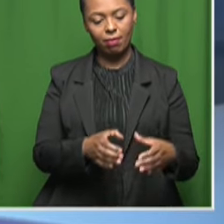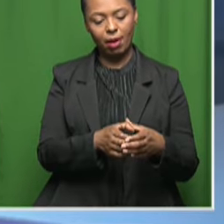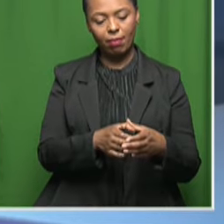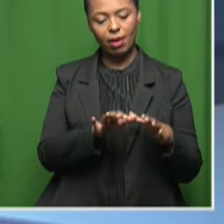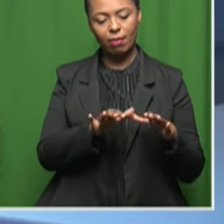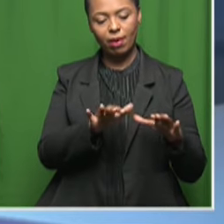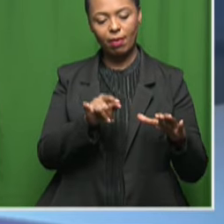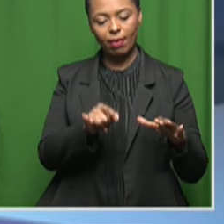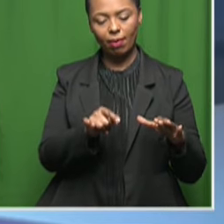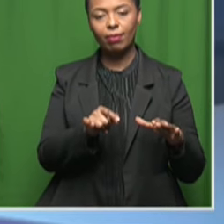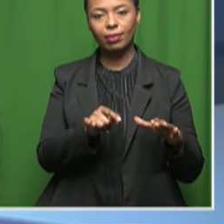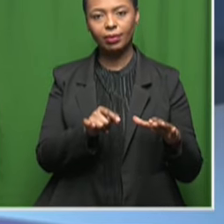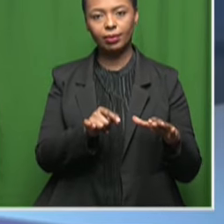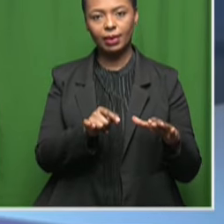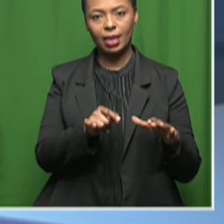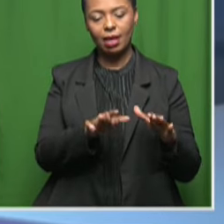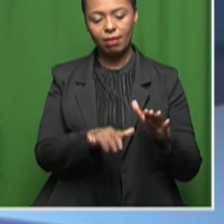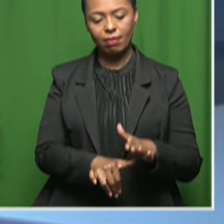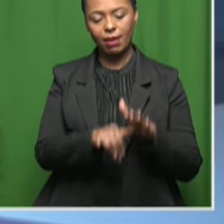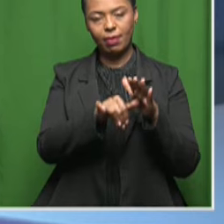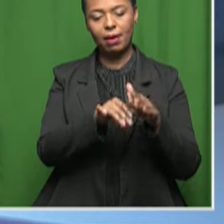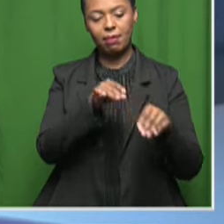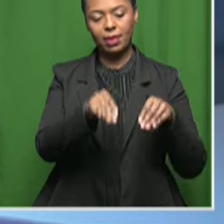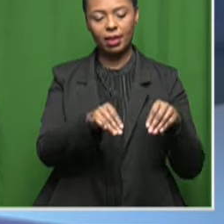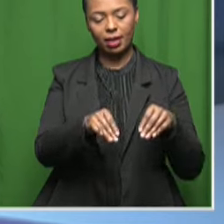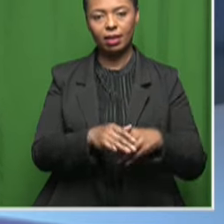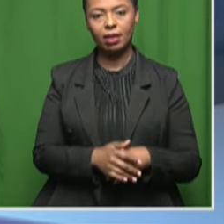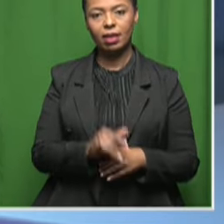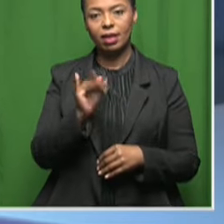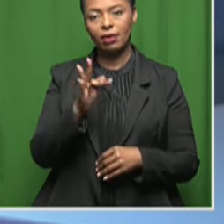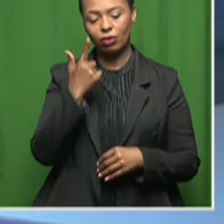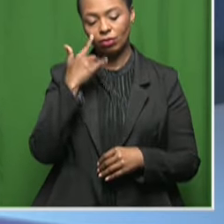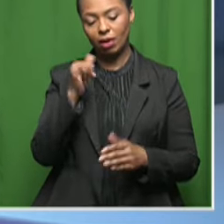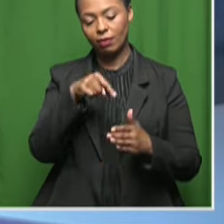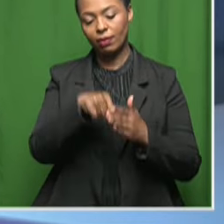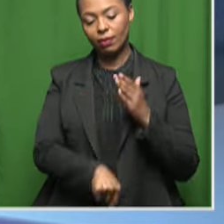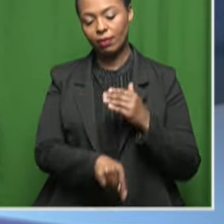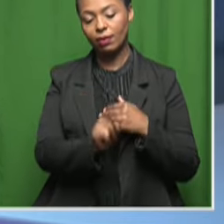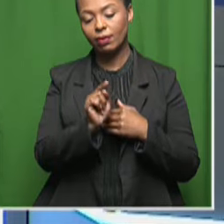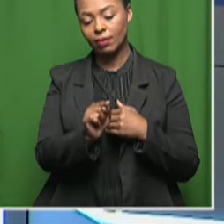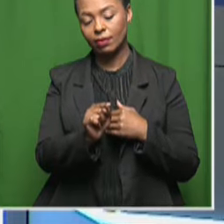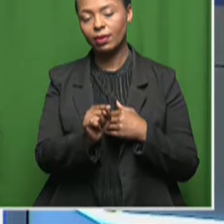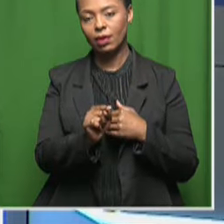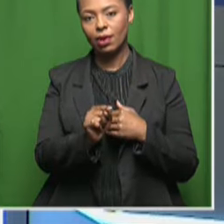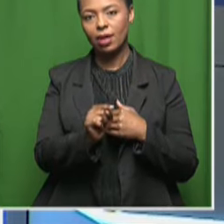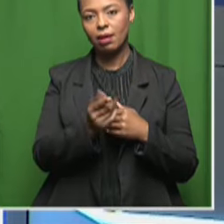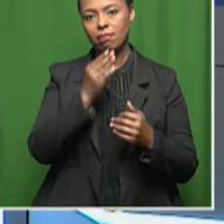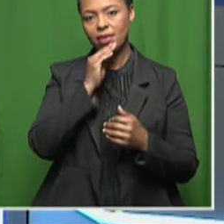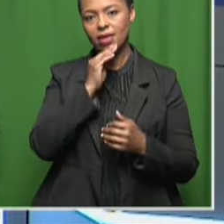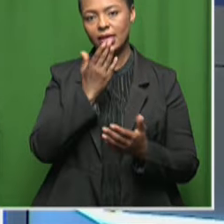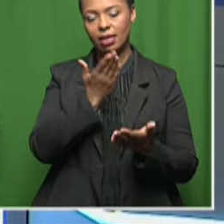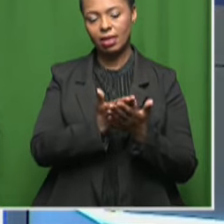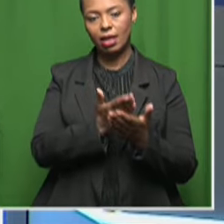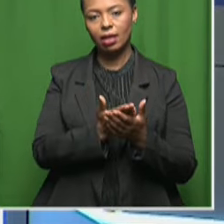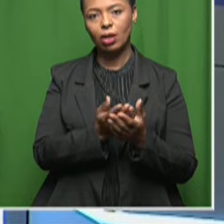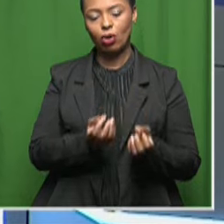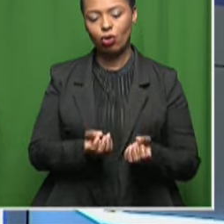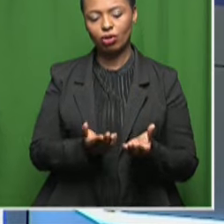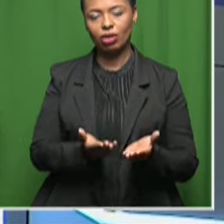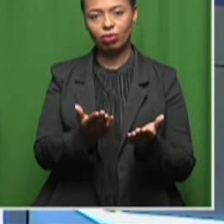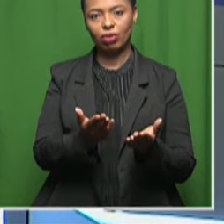minerals, which if you tap on those, you will be able to contribute towards economic